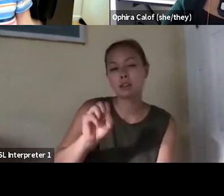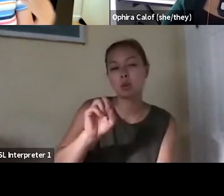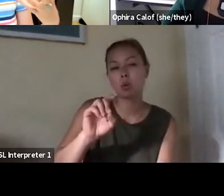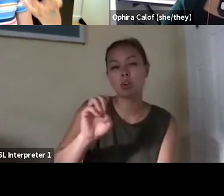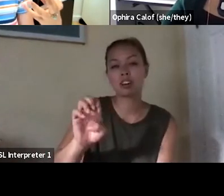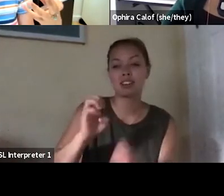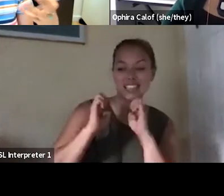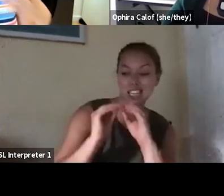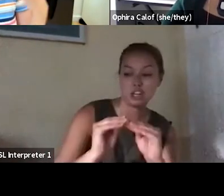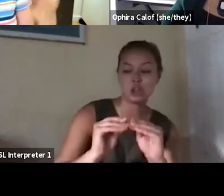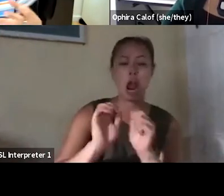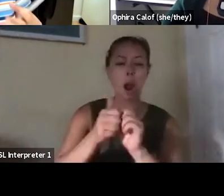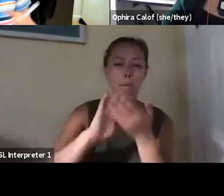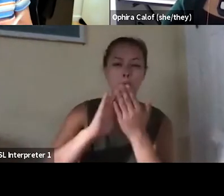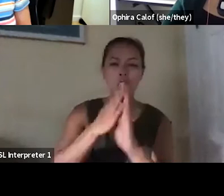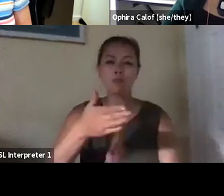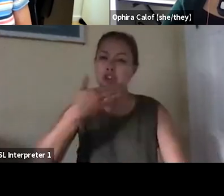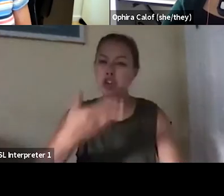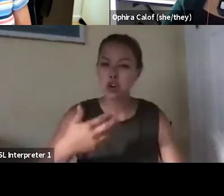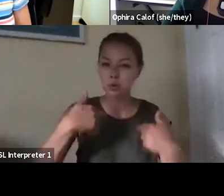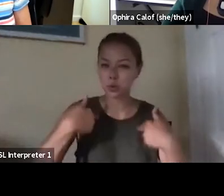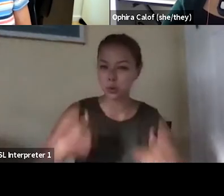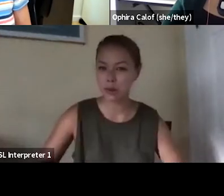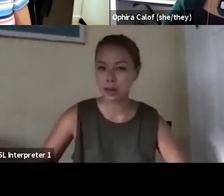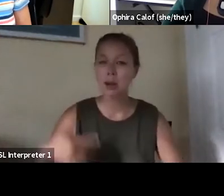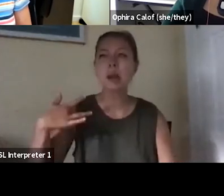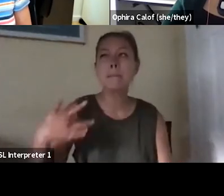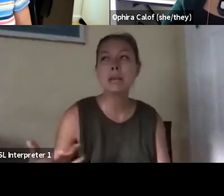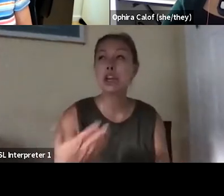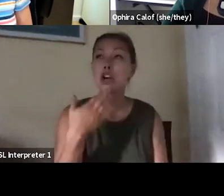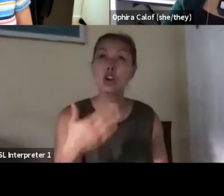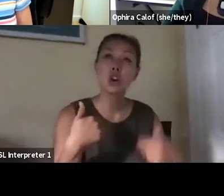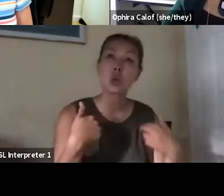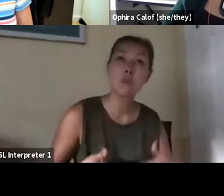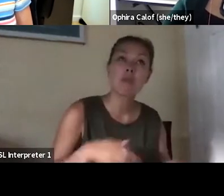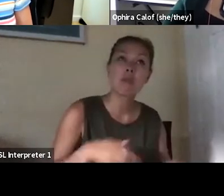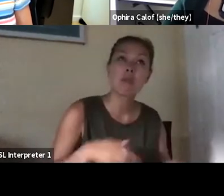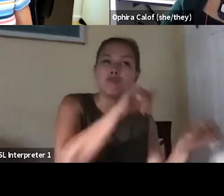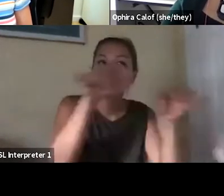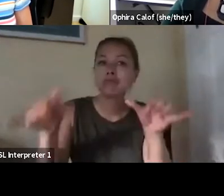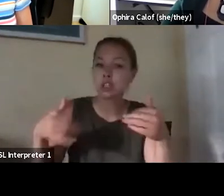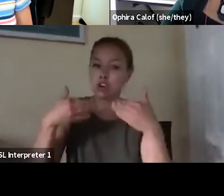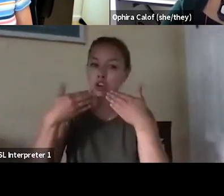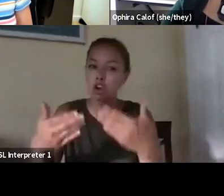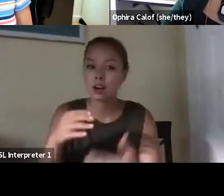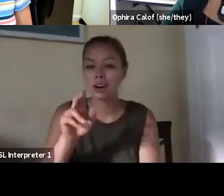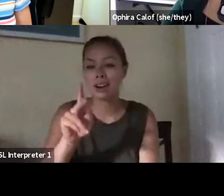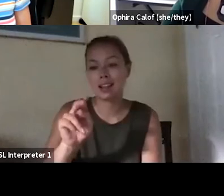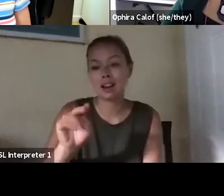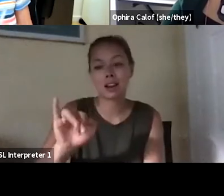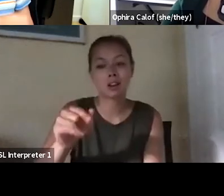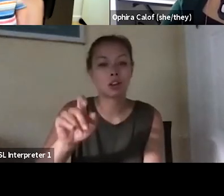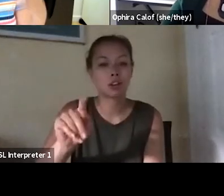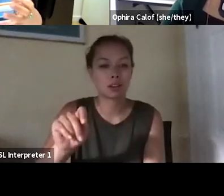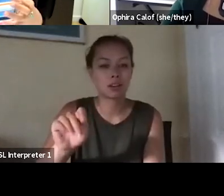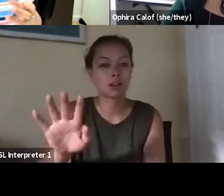The things that a knight typically does are those things. And so we're hoping to dispense with a general lesson for the kids in each episode